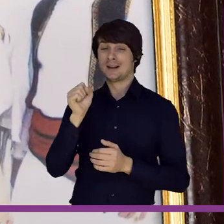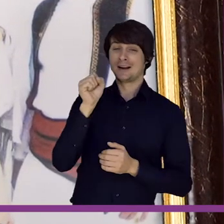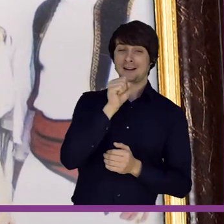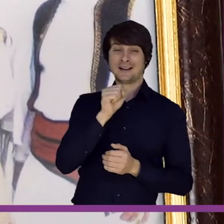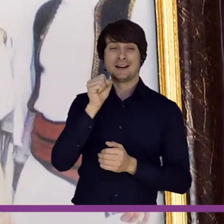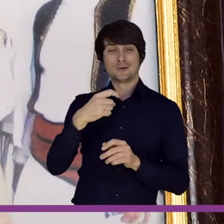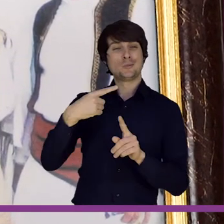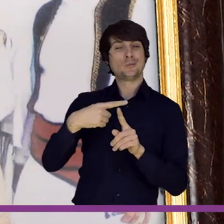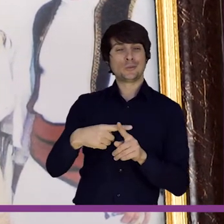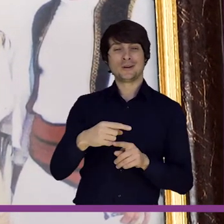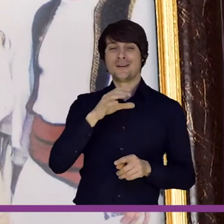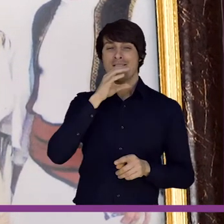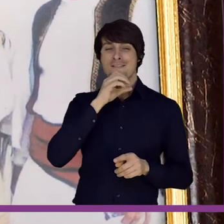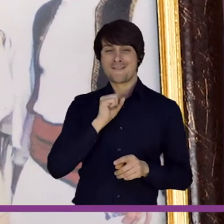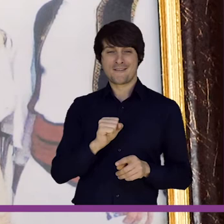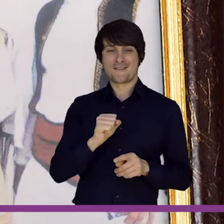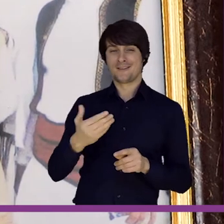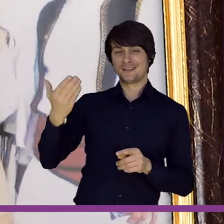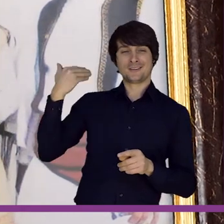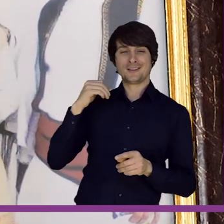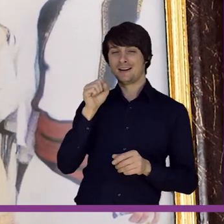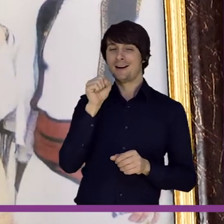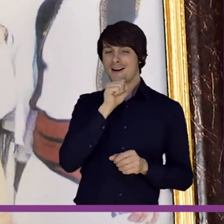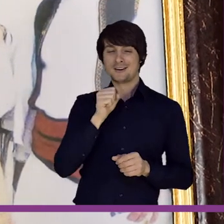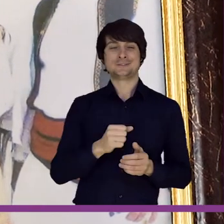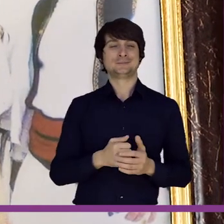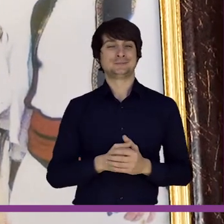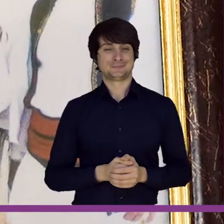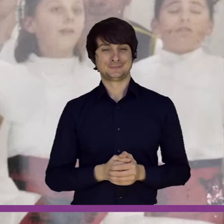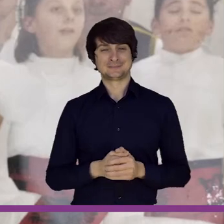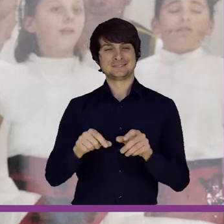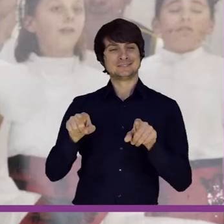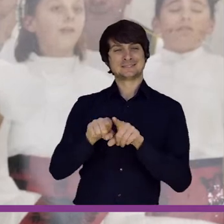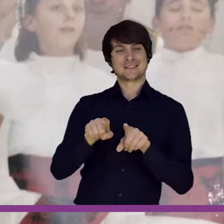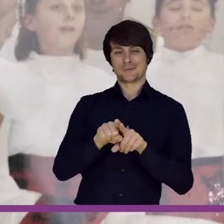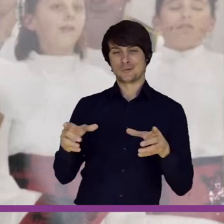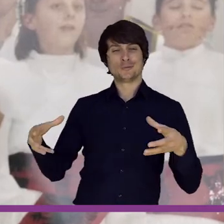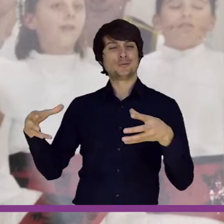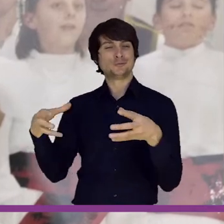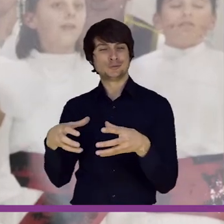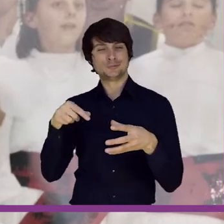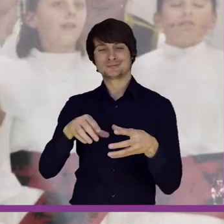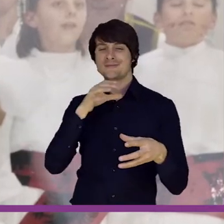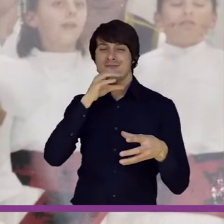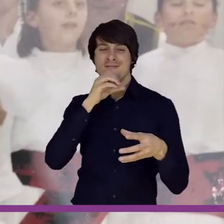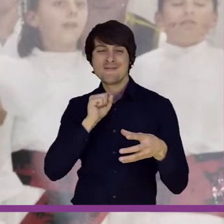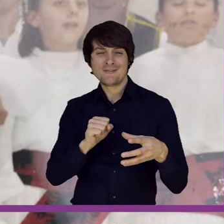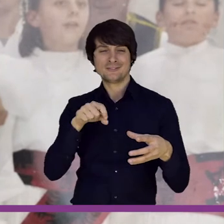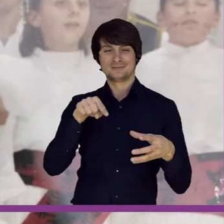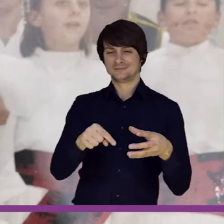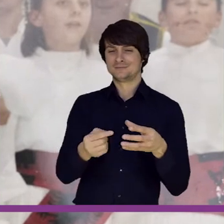songs. This group became contemporary by introducing a new element of the song. One of the main topics is